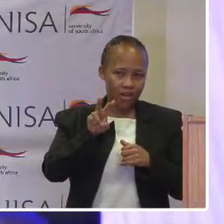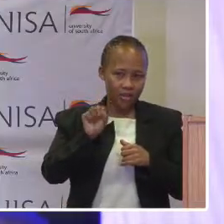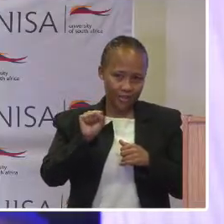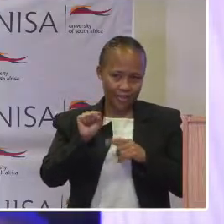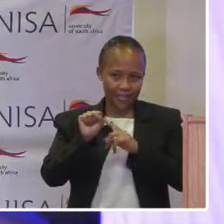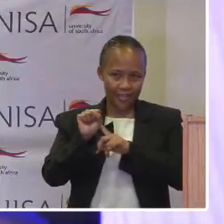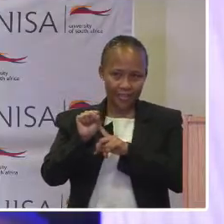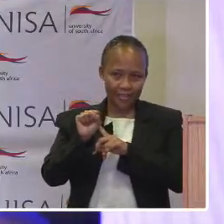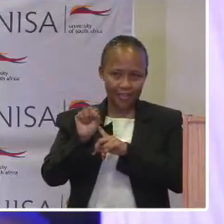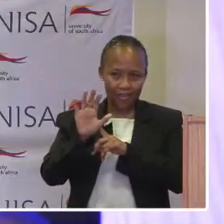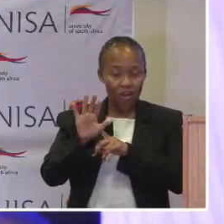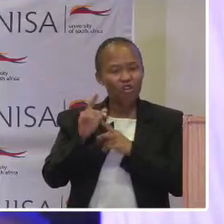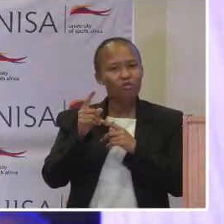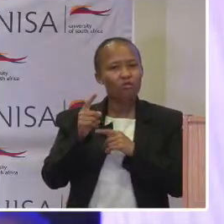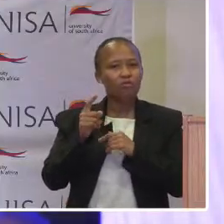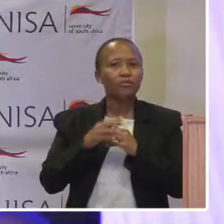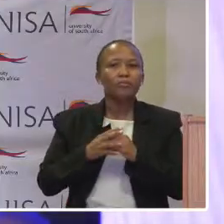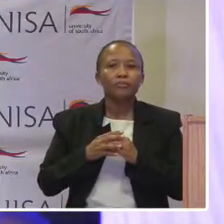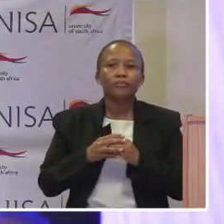vehicles.